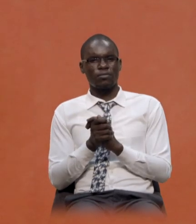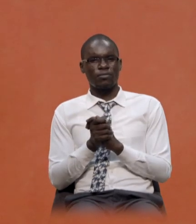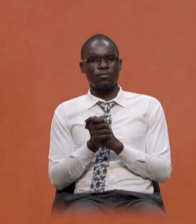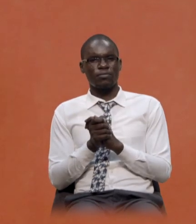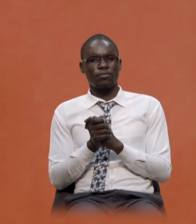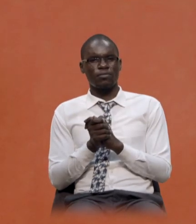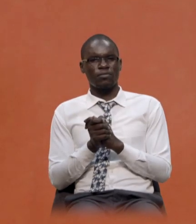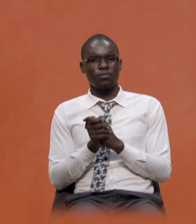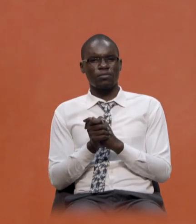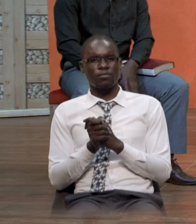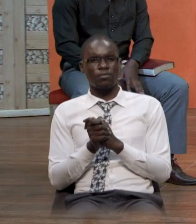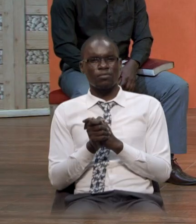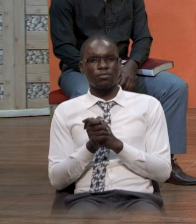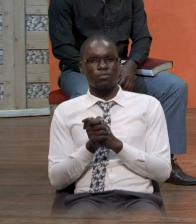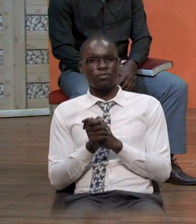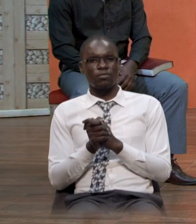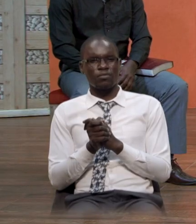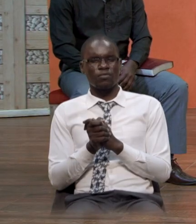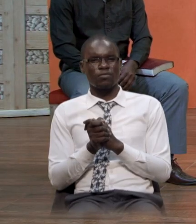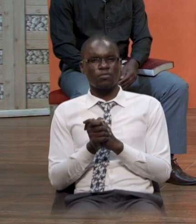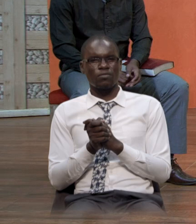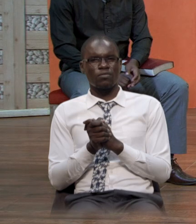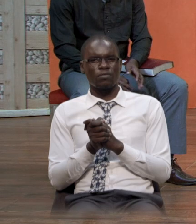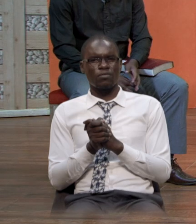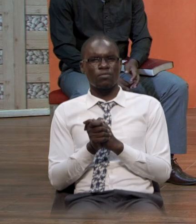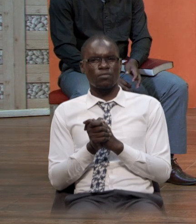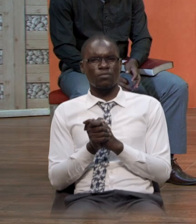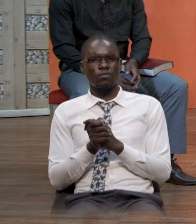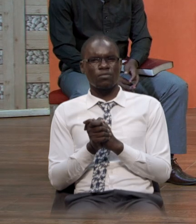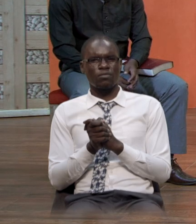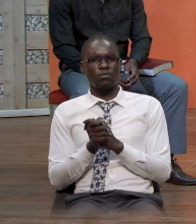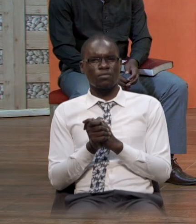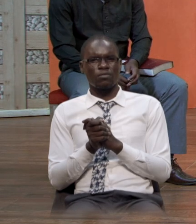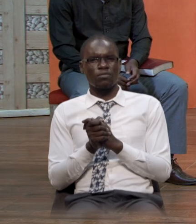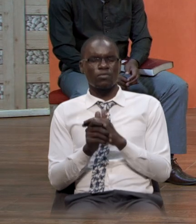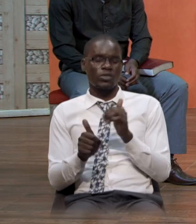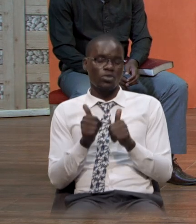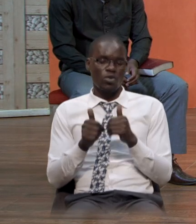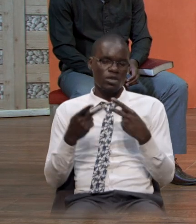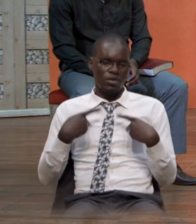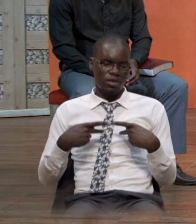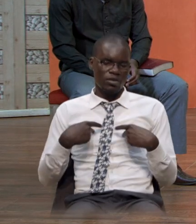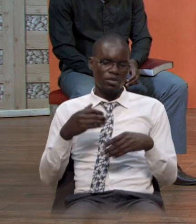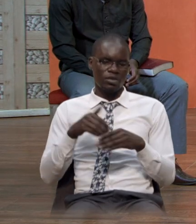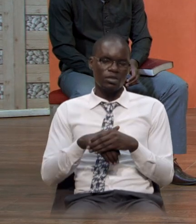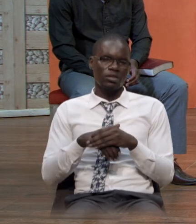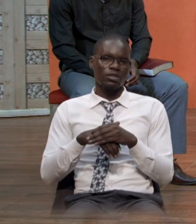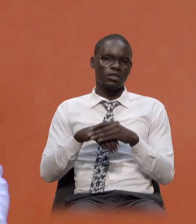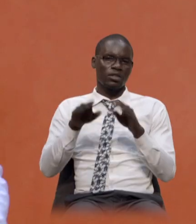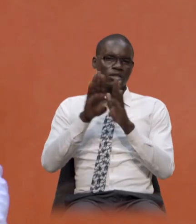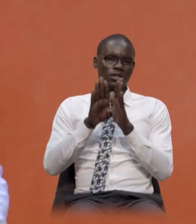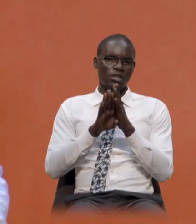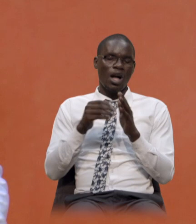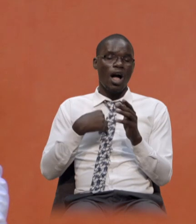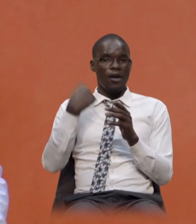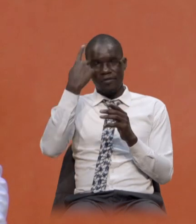is now tricky. You have to open your Bibles. Wow. Which people in the Bible had faces like lions and